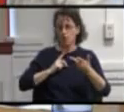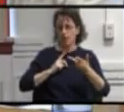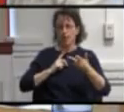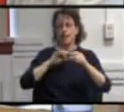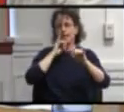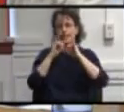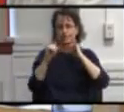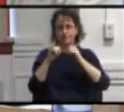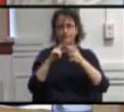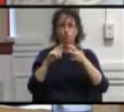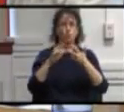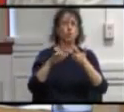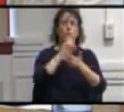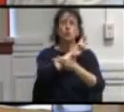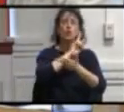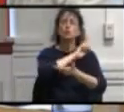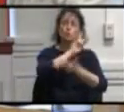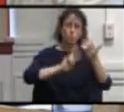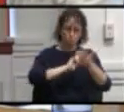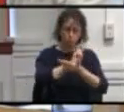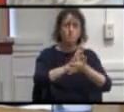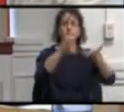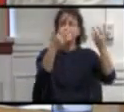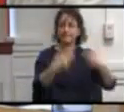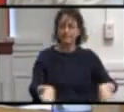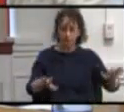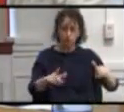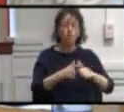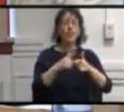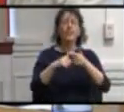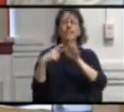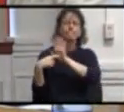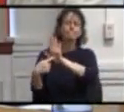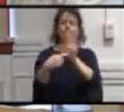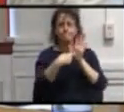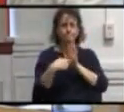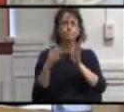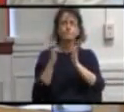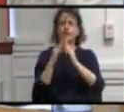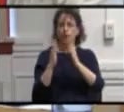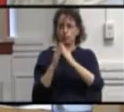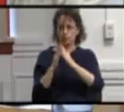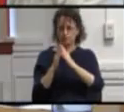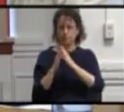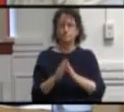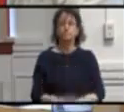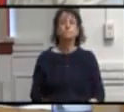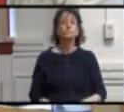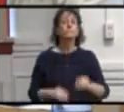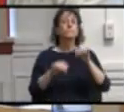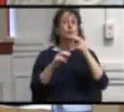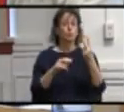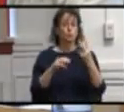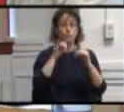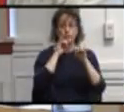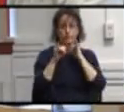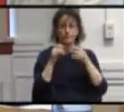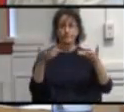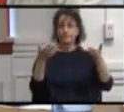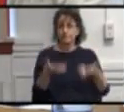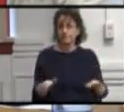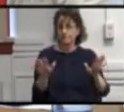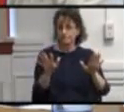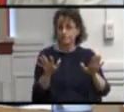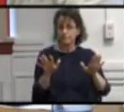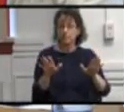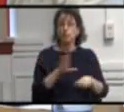followed by a tour around the town. After those interviews, the board met to make